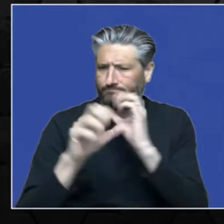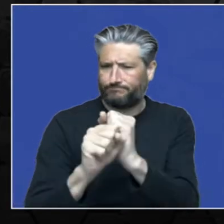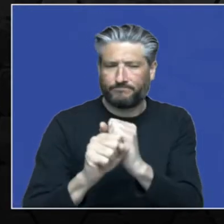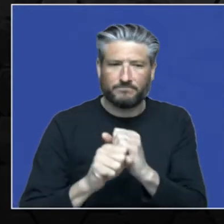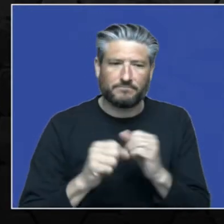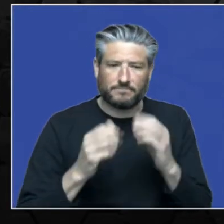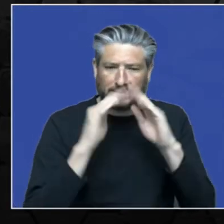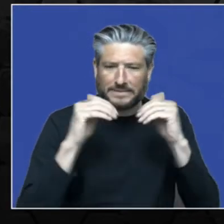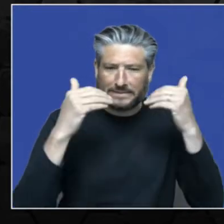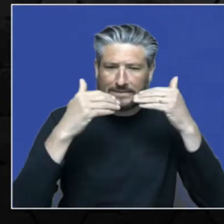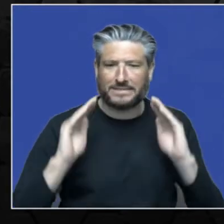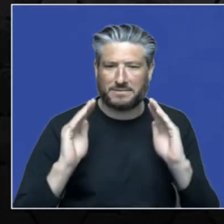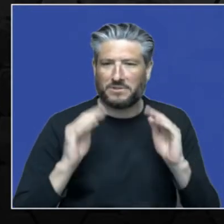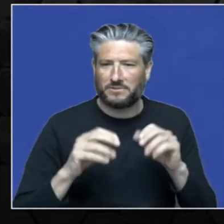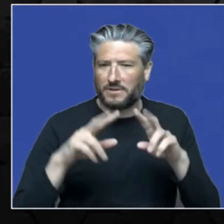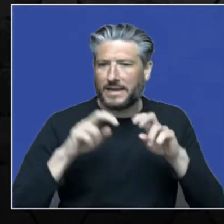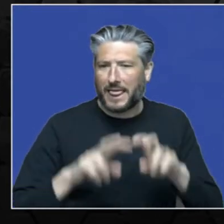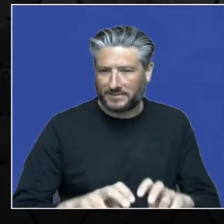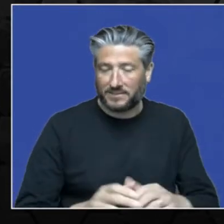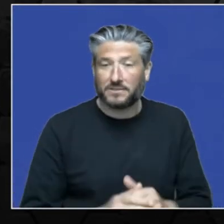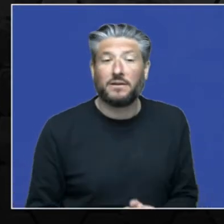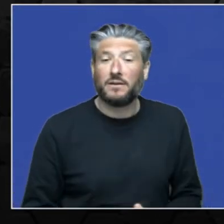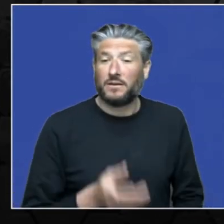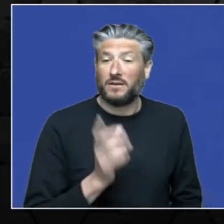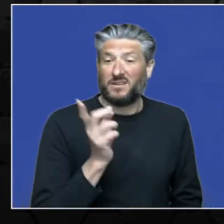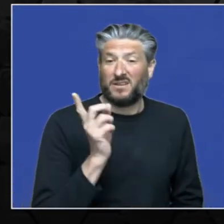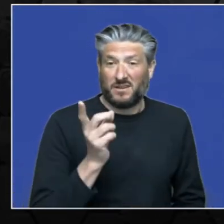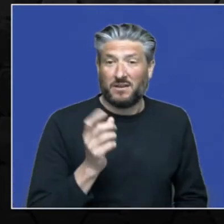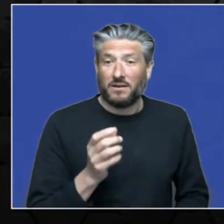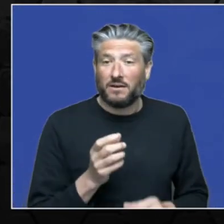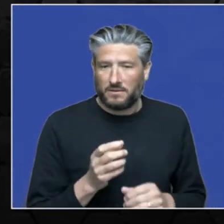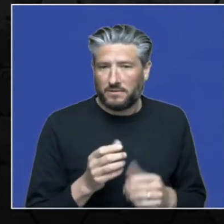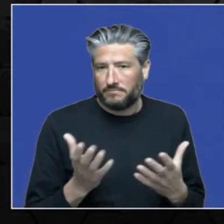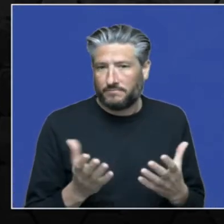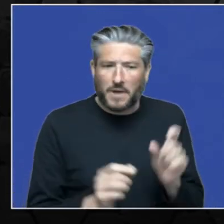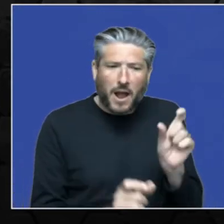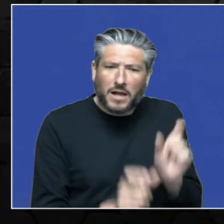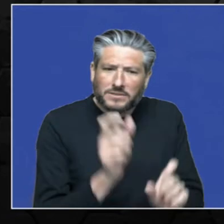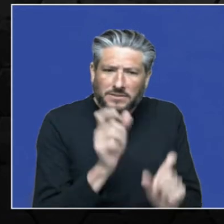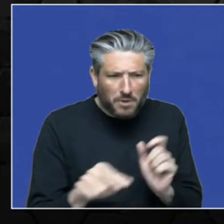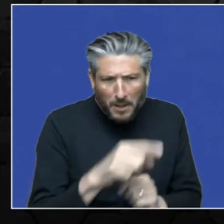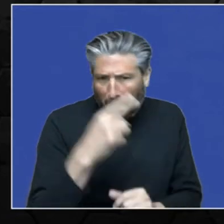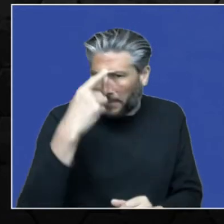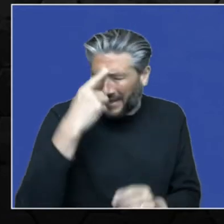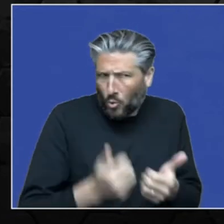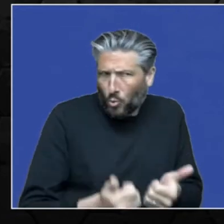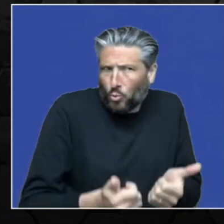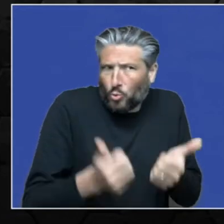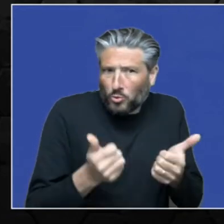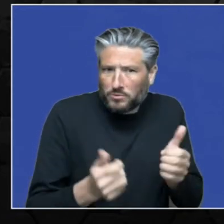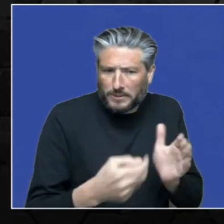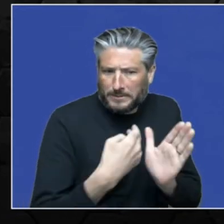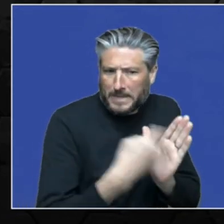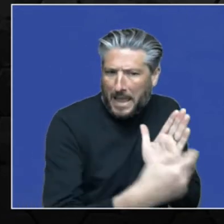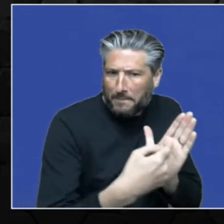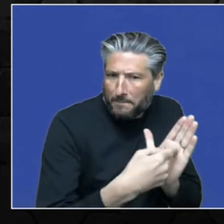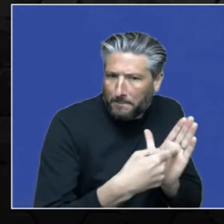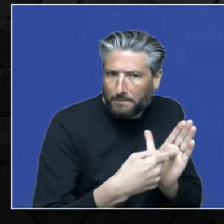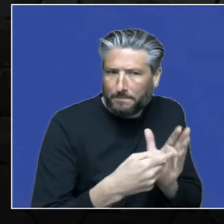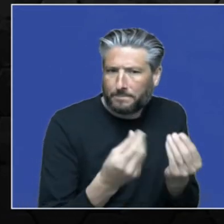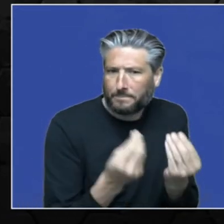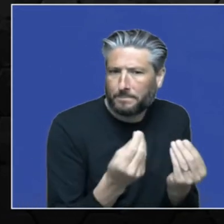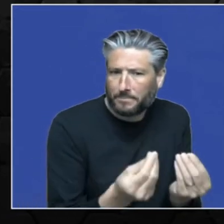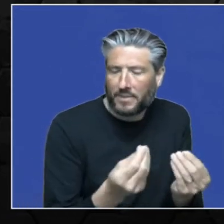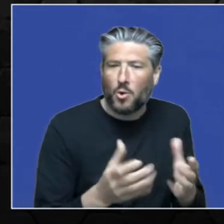So basically, sentiment analysis, it finds out what the customers think of your brand. So how we use the text analytics